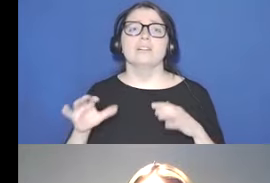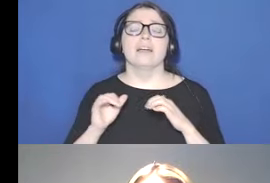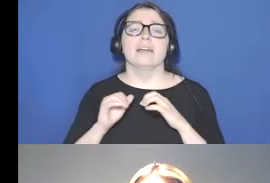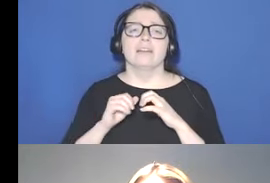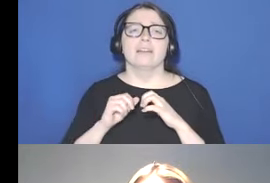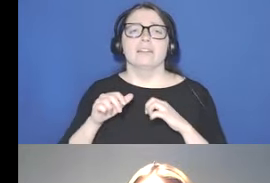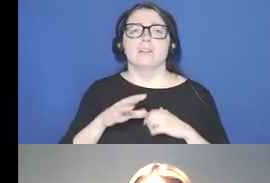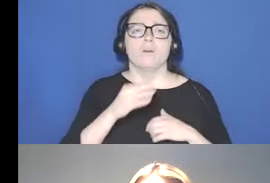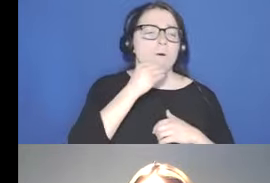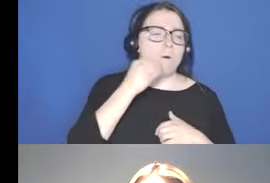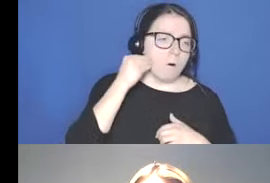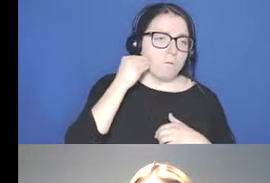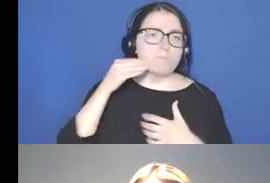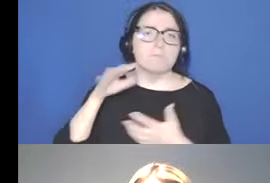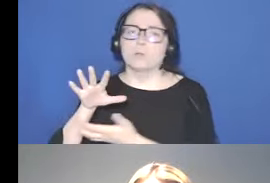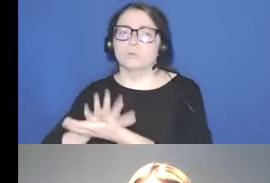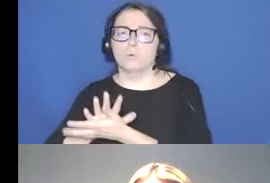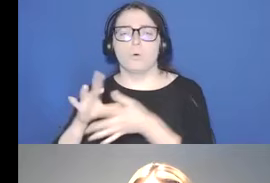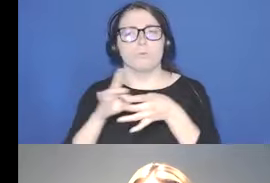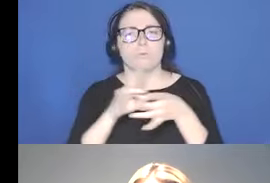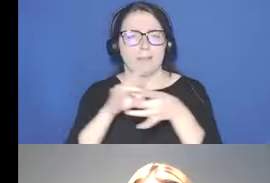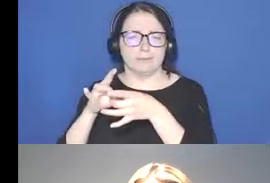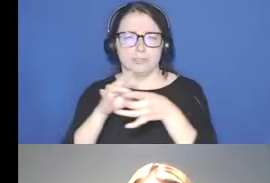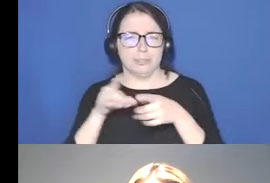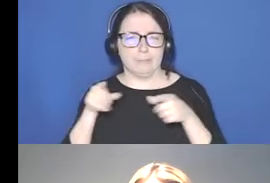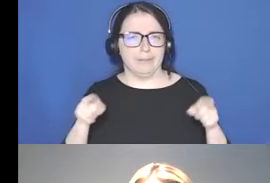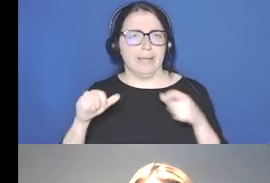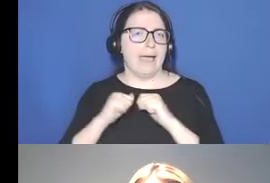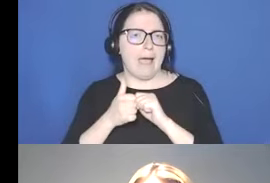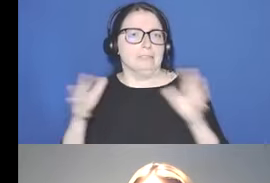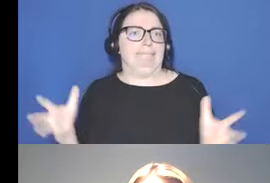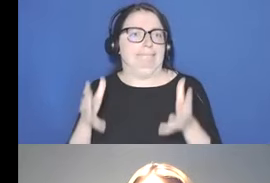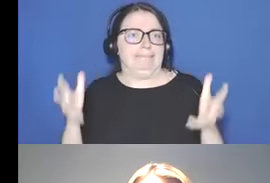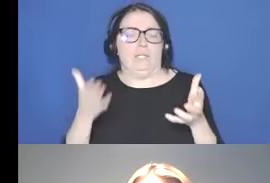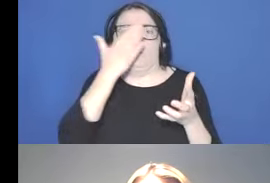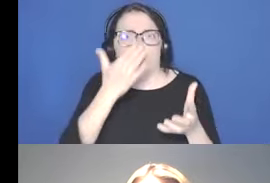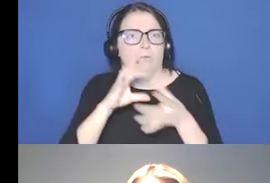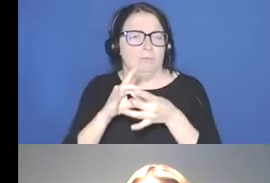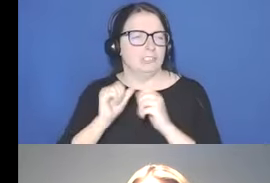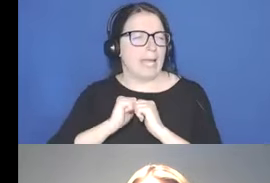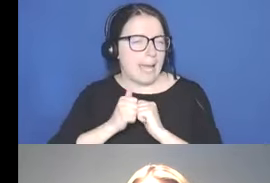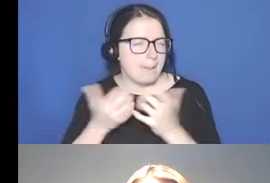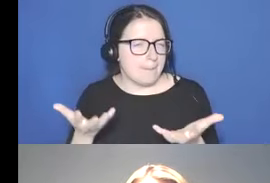school relationship, that partnership? Again, I'll turn to Kelly and Lisa.